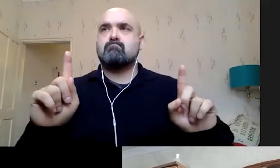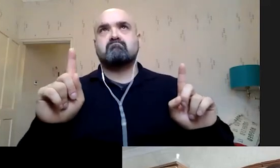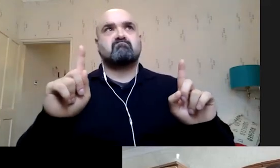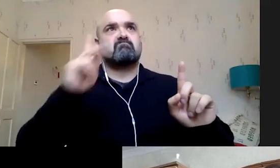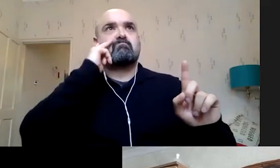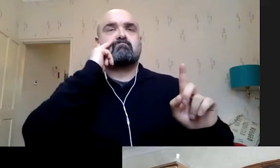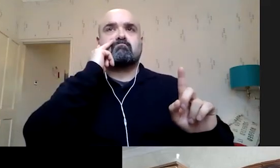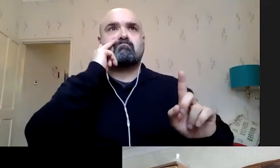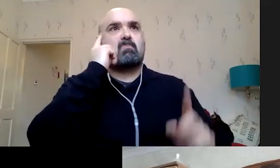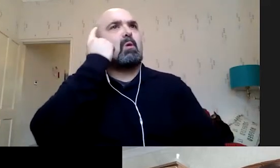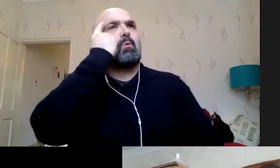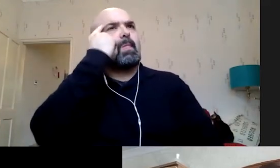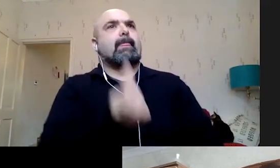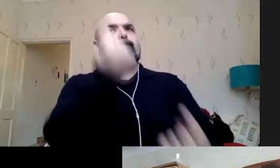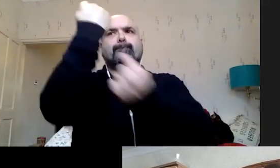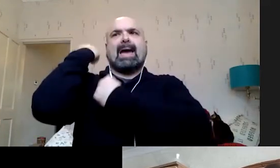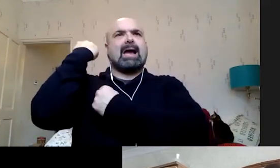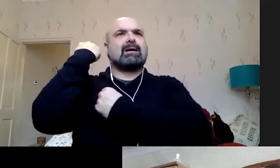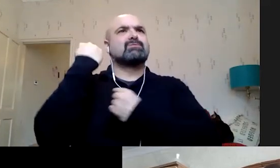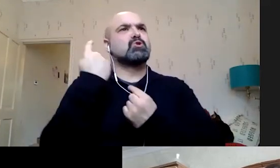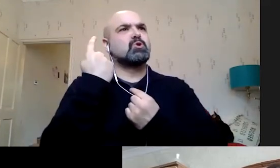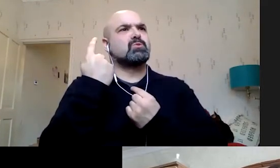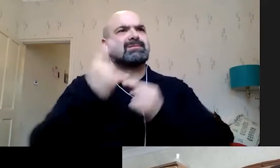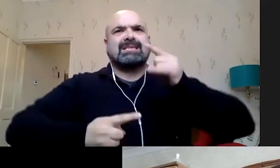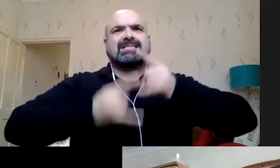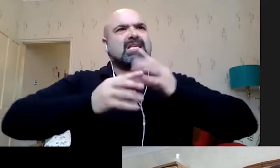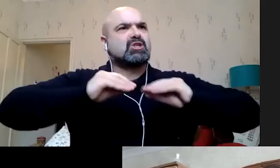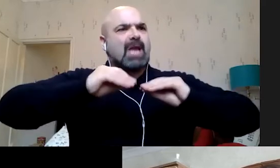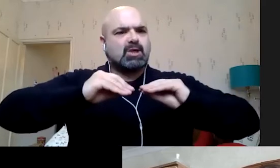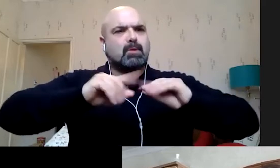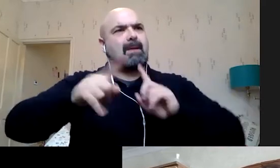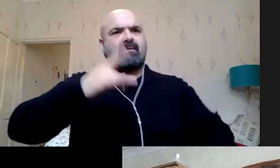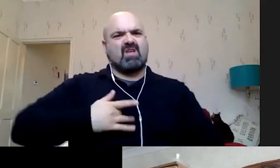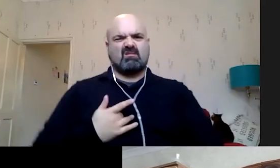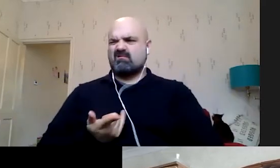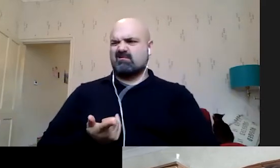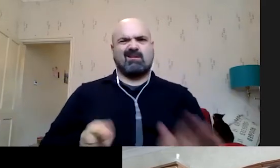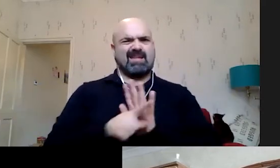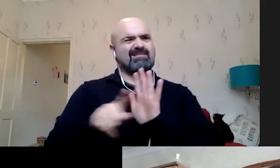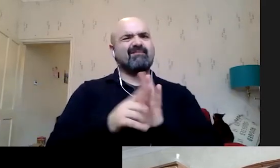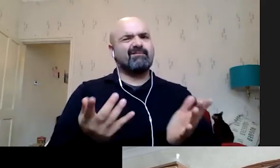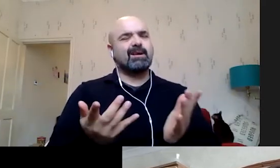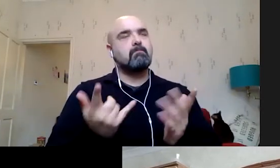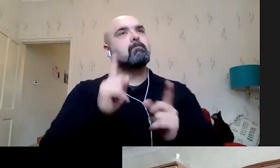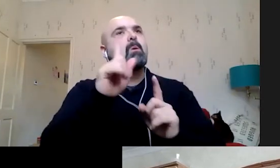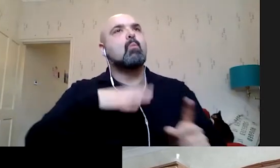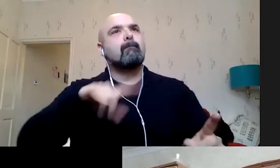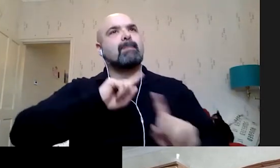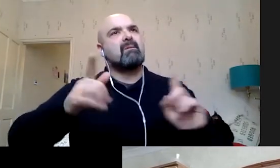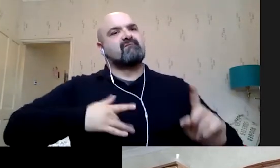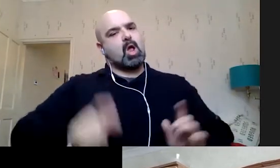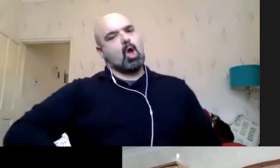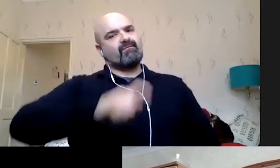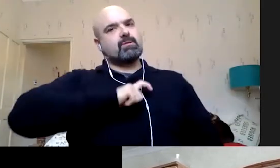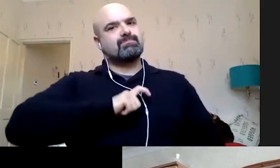recollection of them is not particularly positive. And you want people who are really, you know, confident, not embarrassed, are able